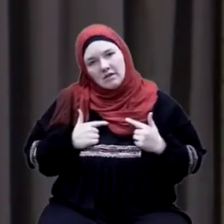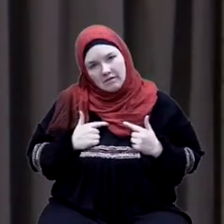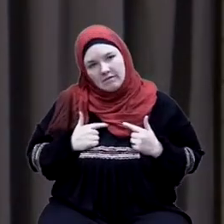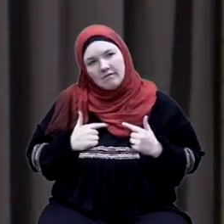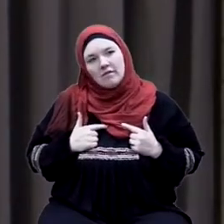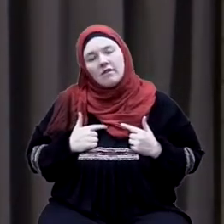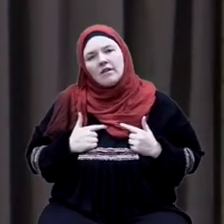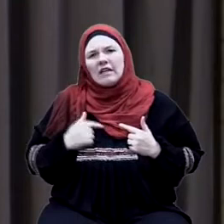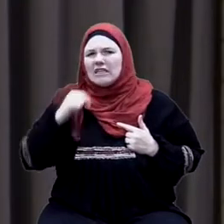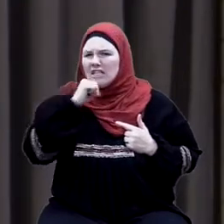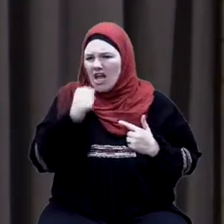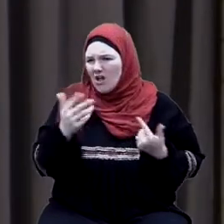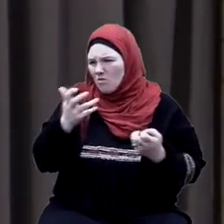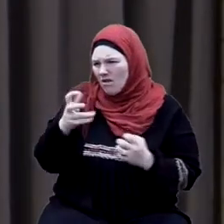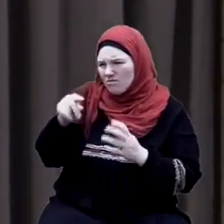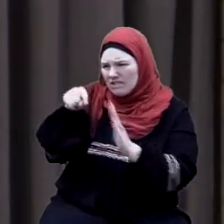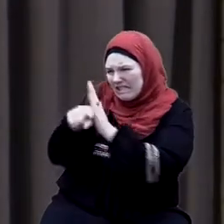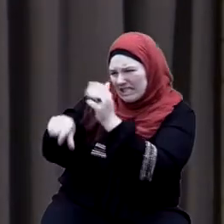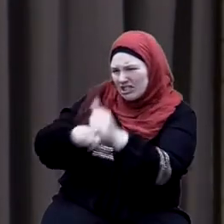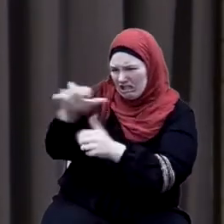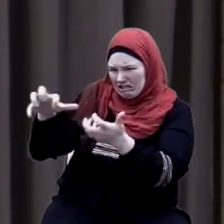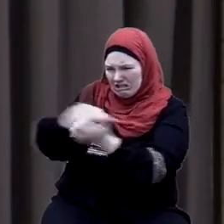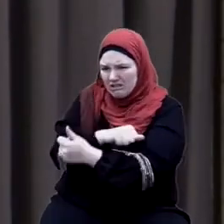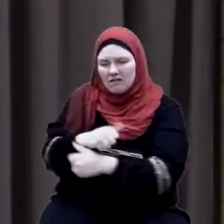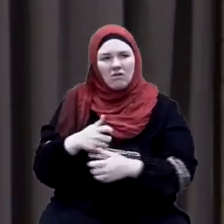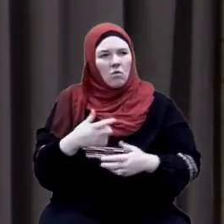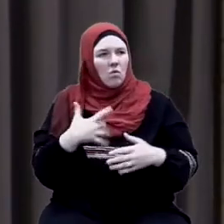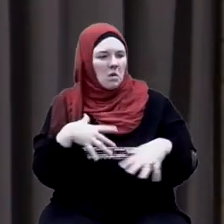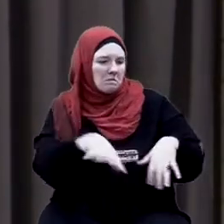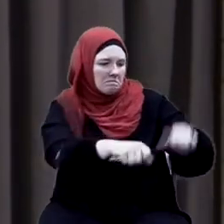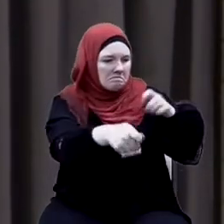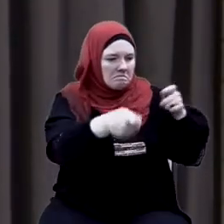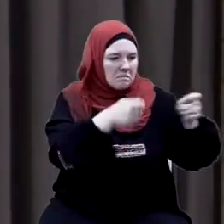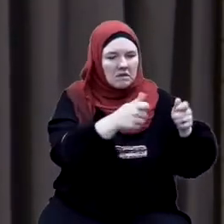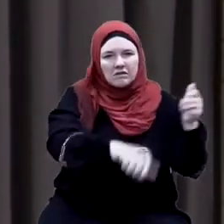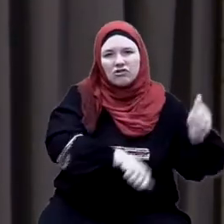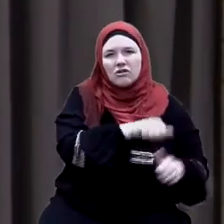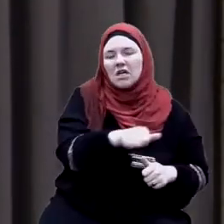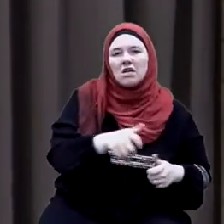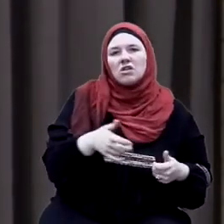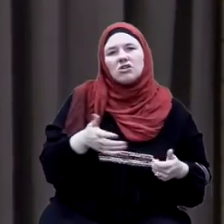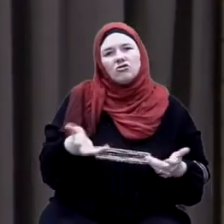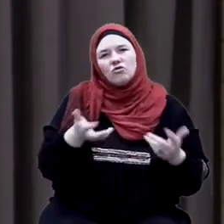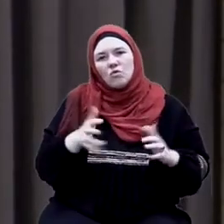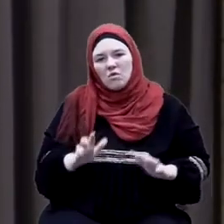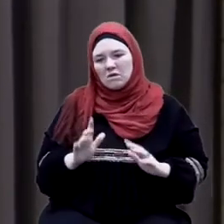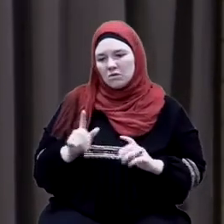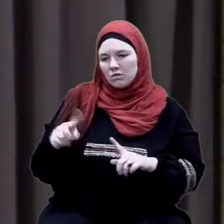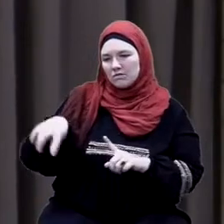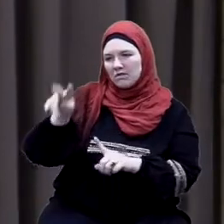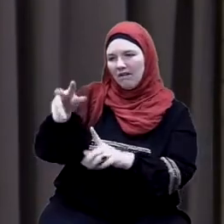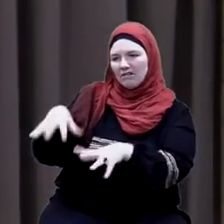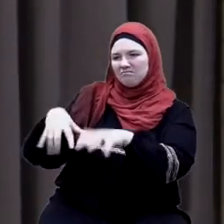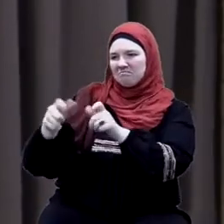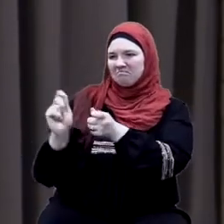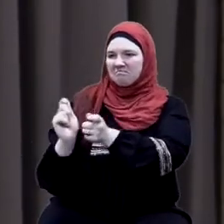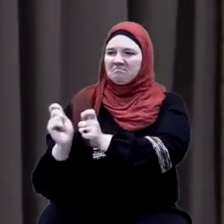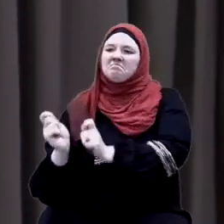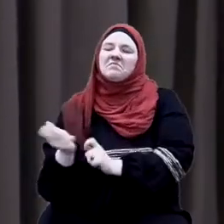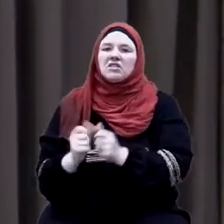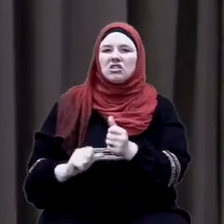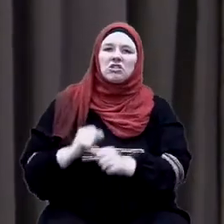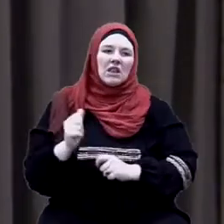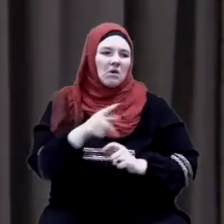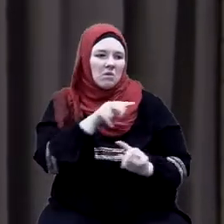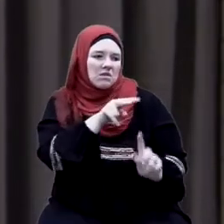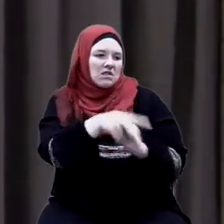to demolish each other, not the desire to control each other, not the desire to manipulate each other, not the desire to